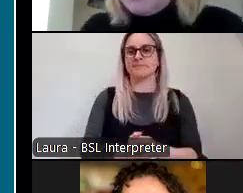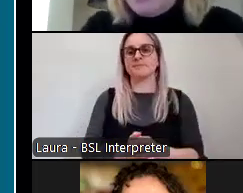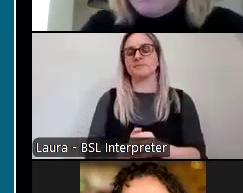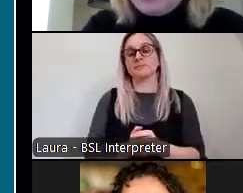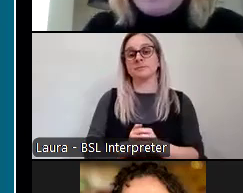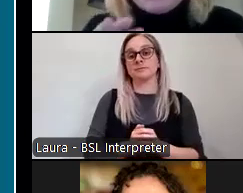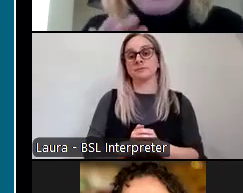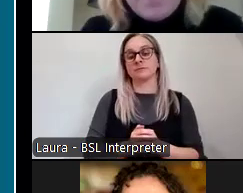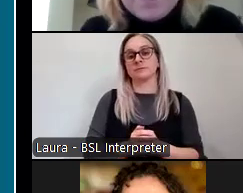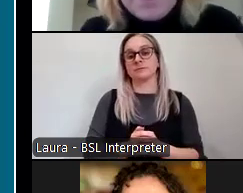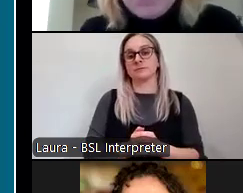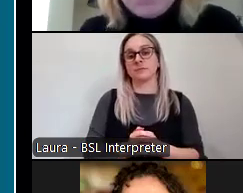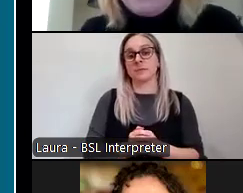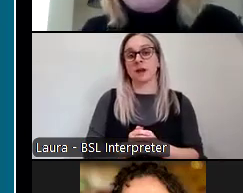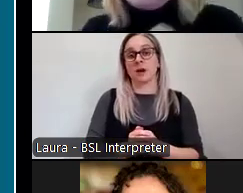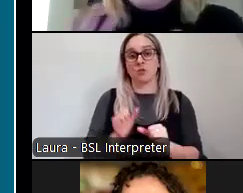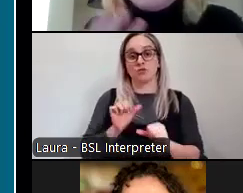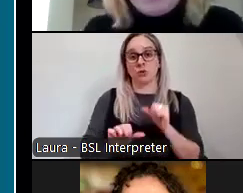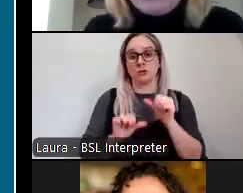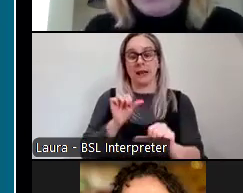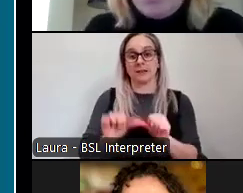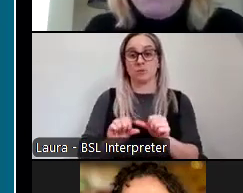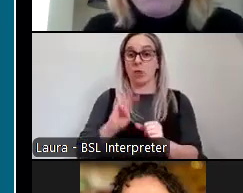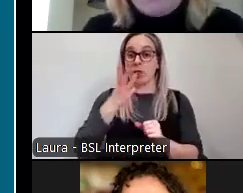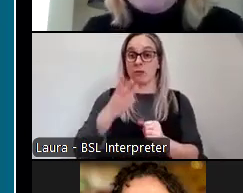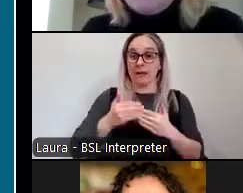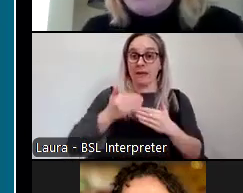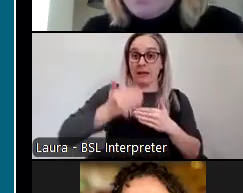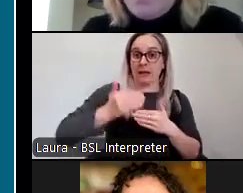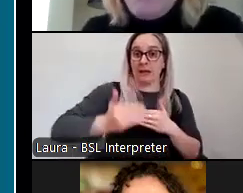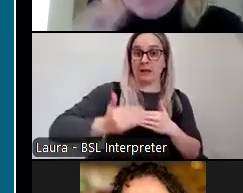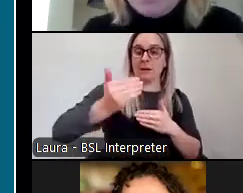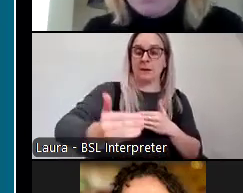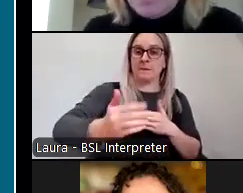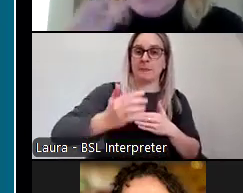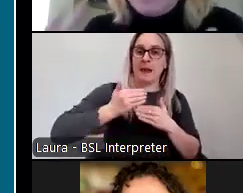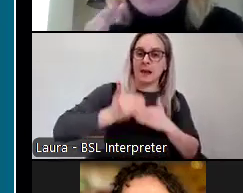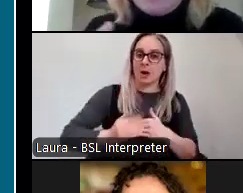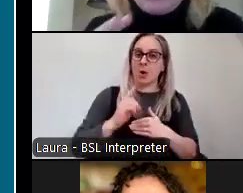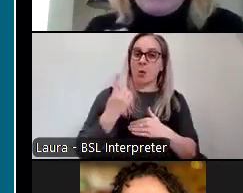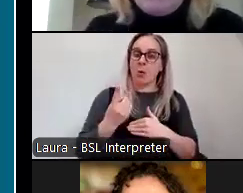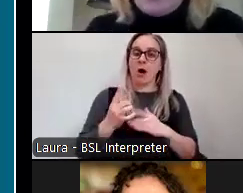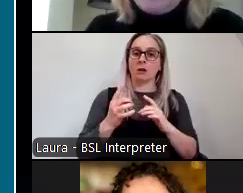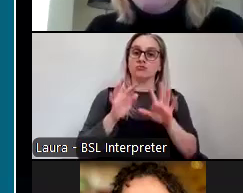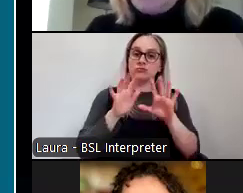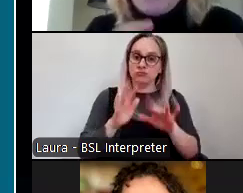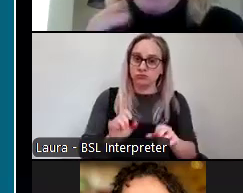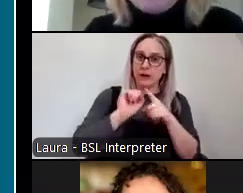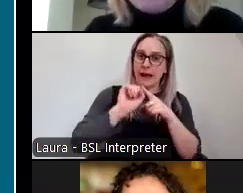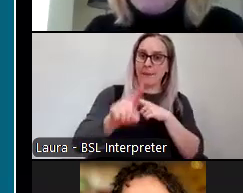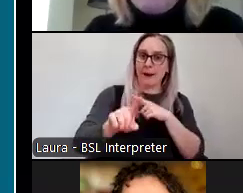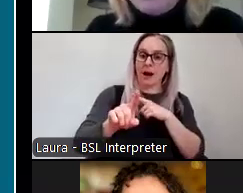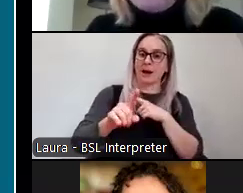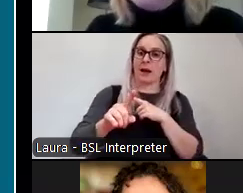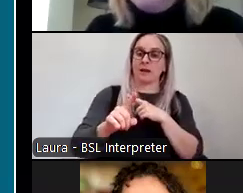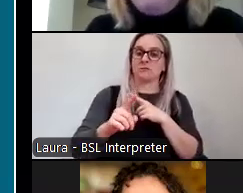process for the fellowship has 3 stages. Stage 1 is a written application where you're